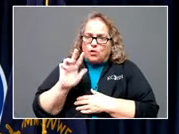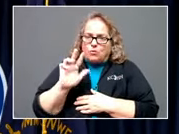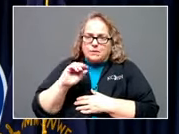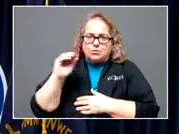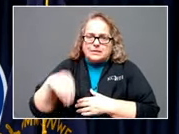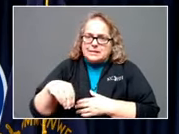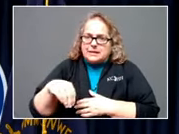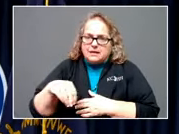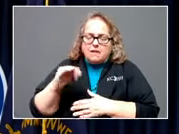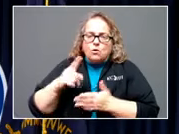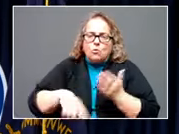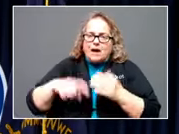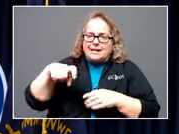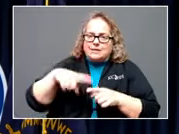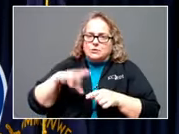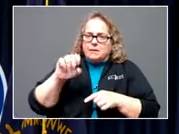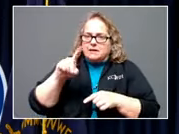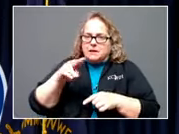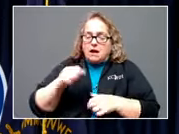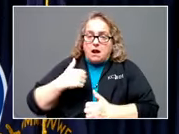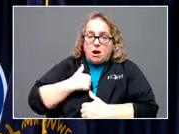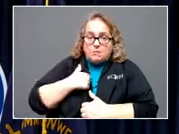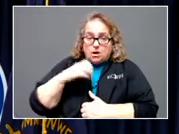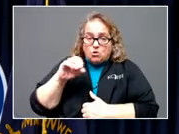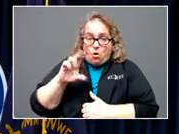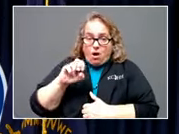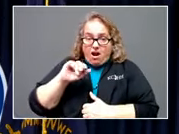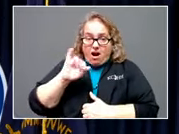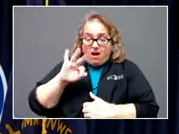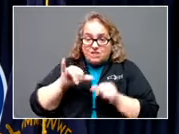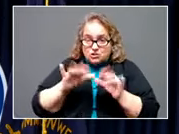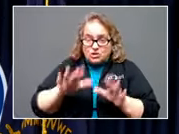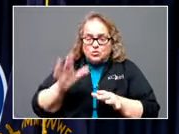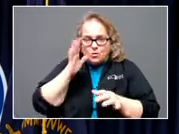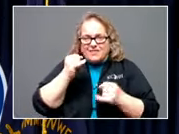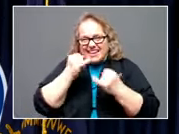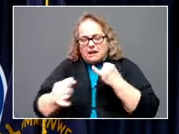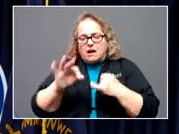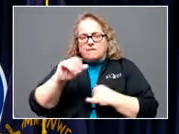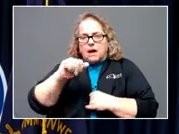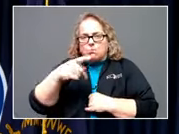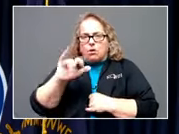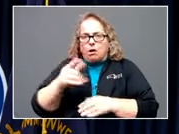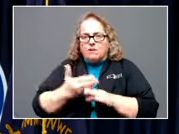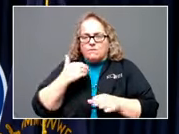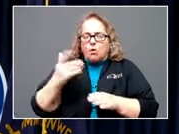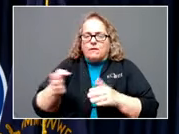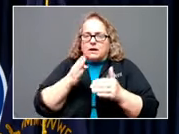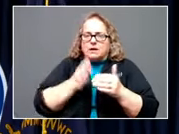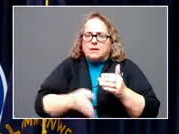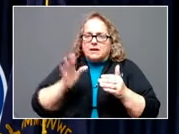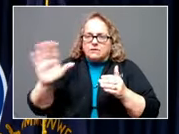of Engineers estimates that it will be the end of April before they complete their mission, the cost of which is over